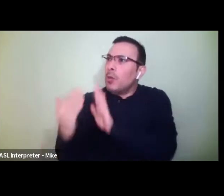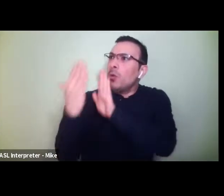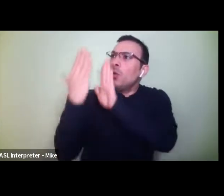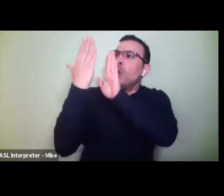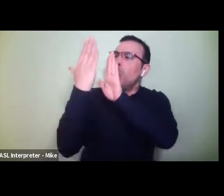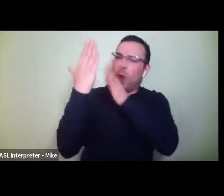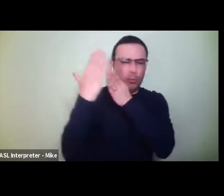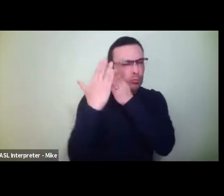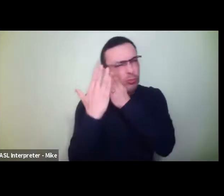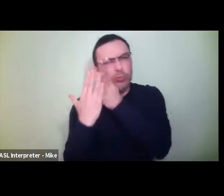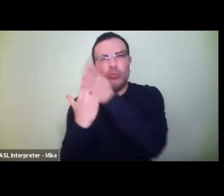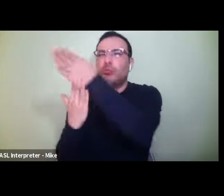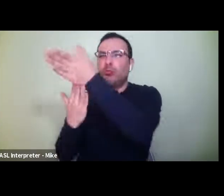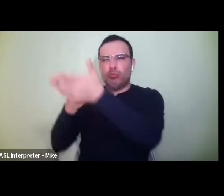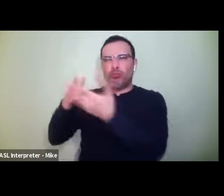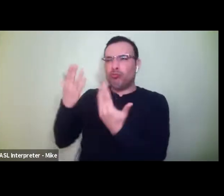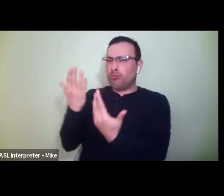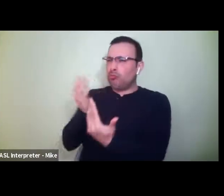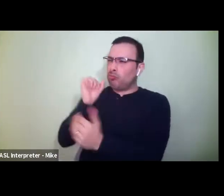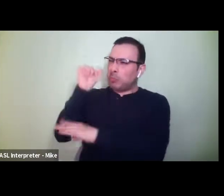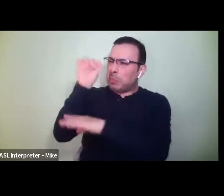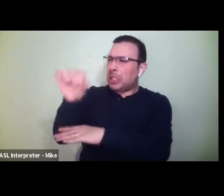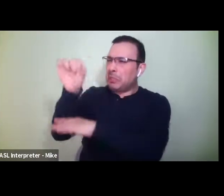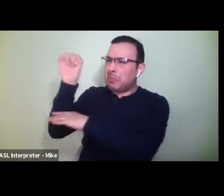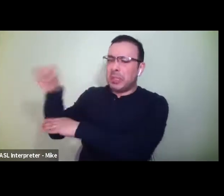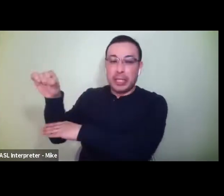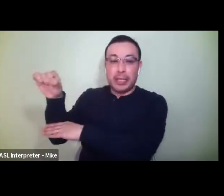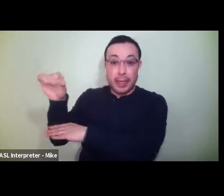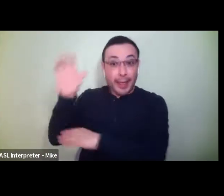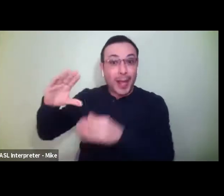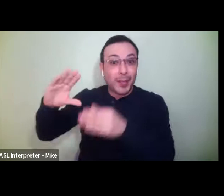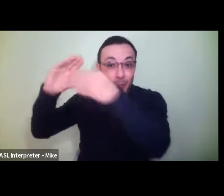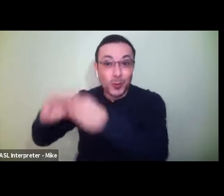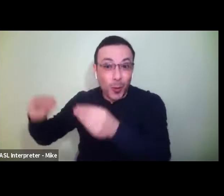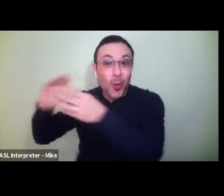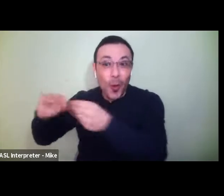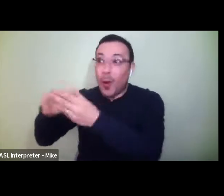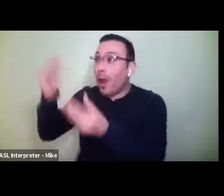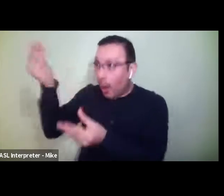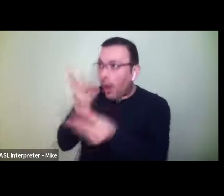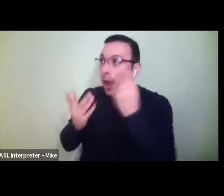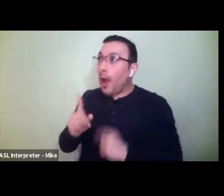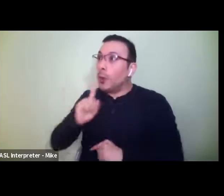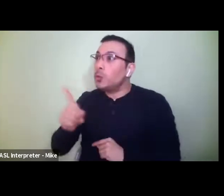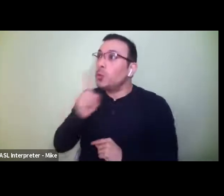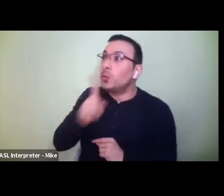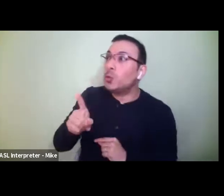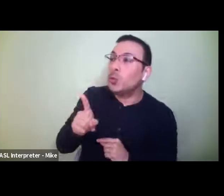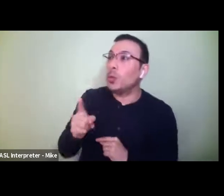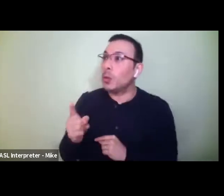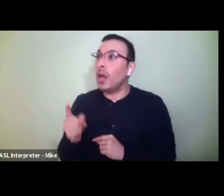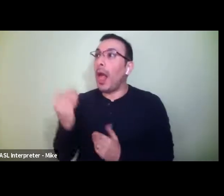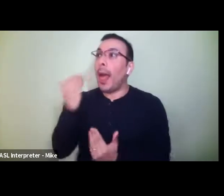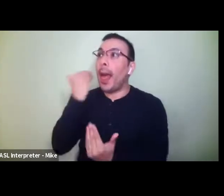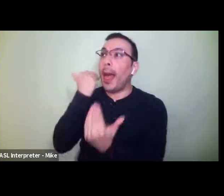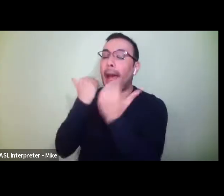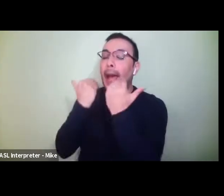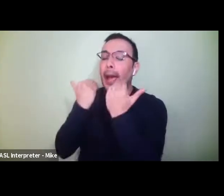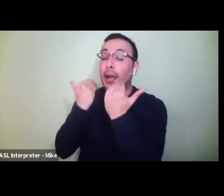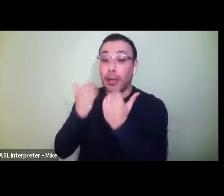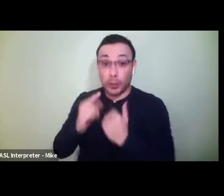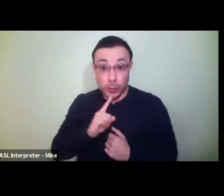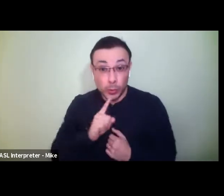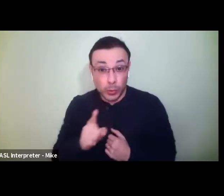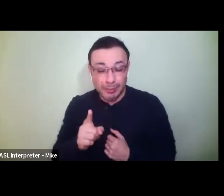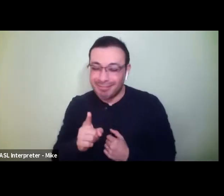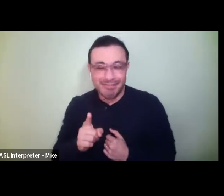any obstacle. The truth is actually a little different though. Human beings are incredibly fragile.